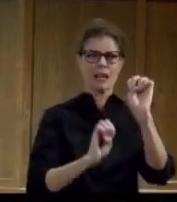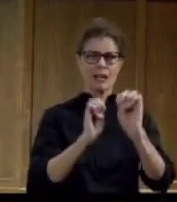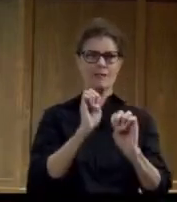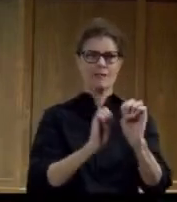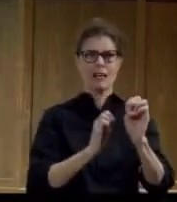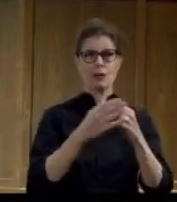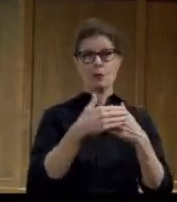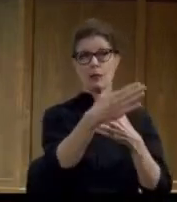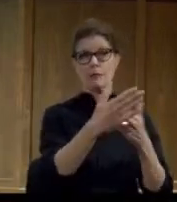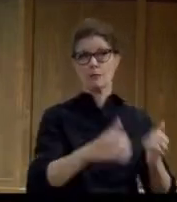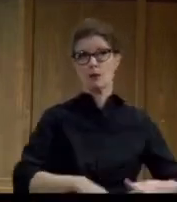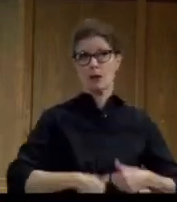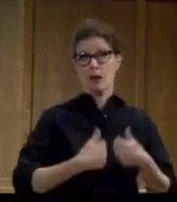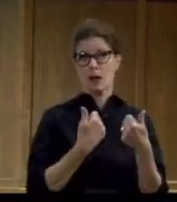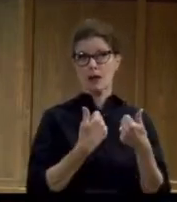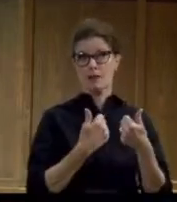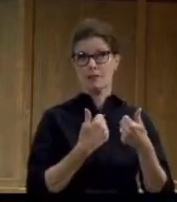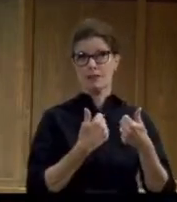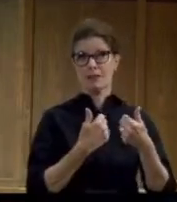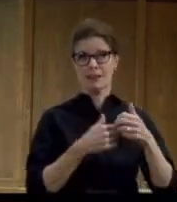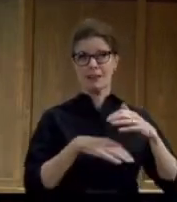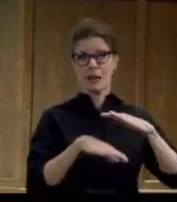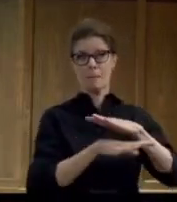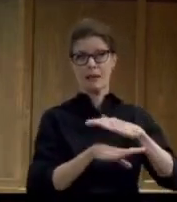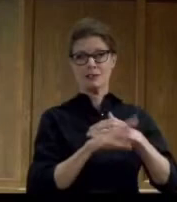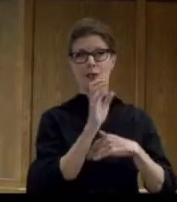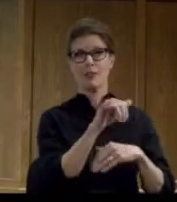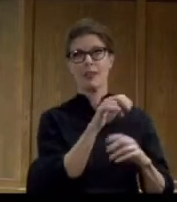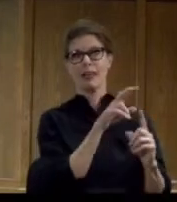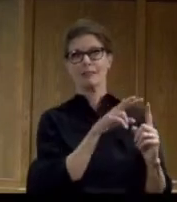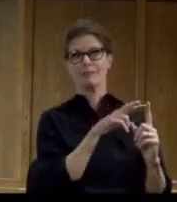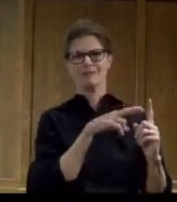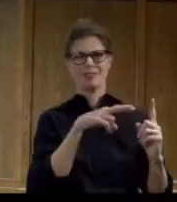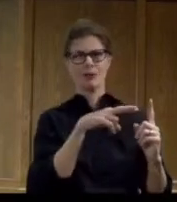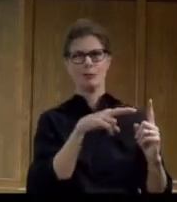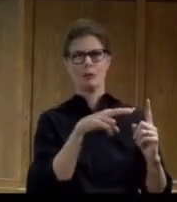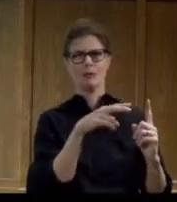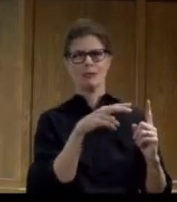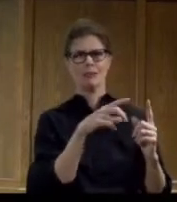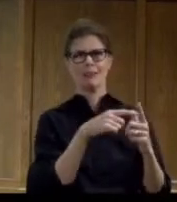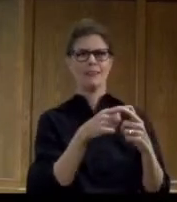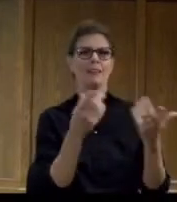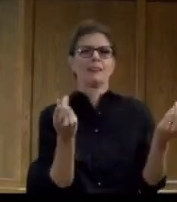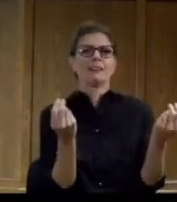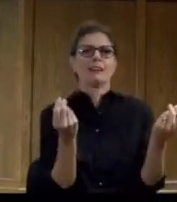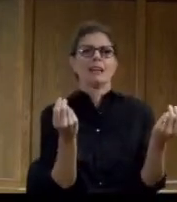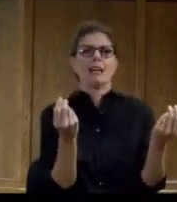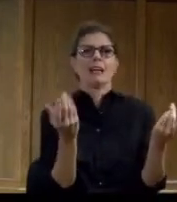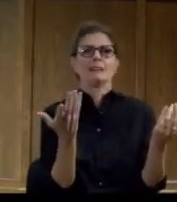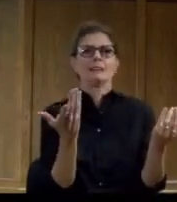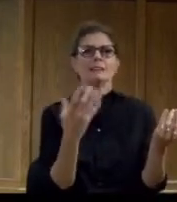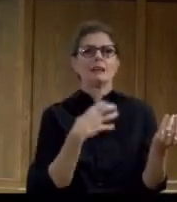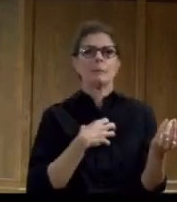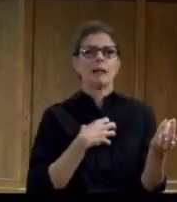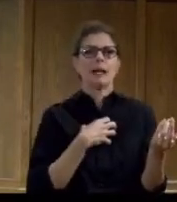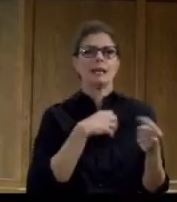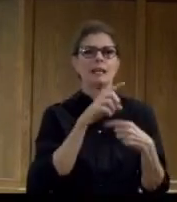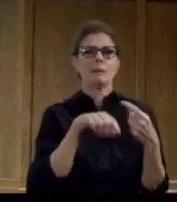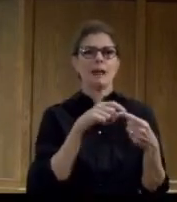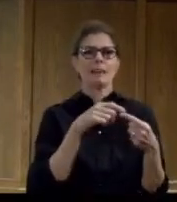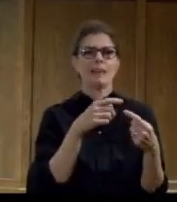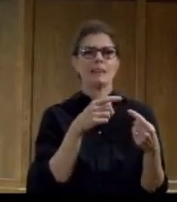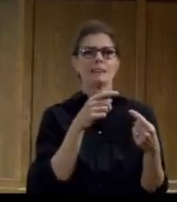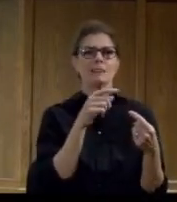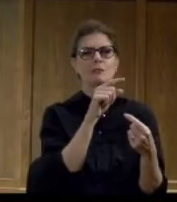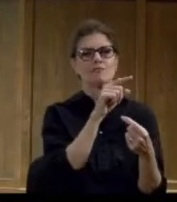don't quite have this. I don't quite have that. And so then what we do is we end up just complaining about the one or two things that we